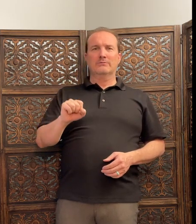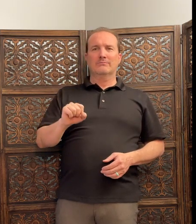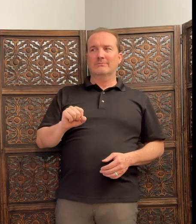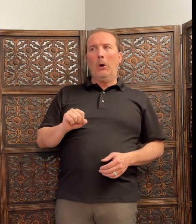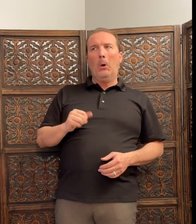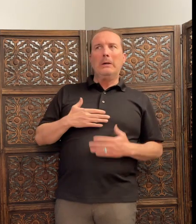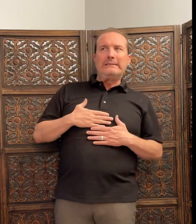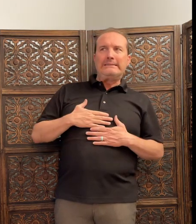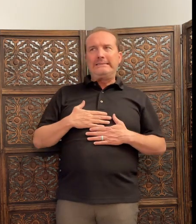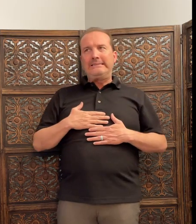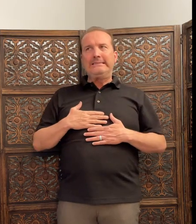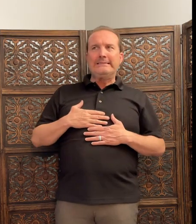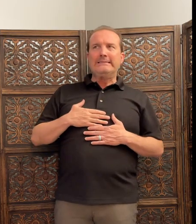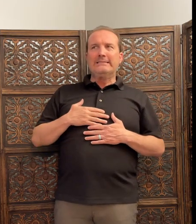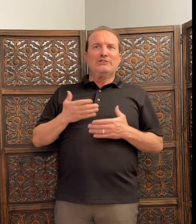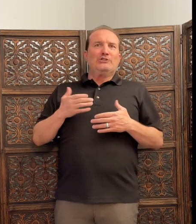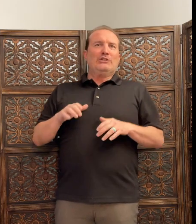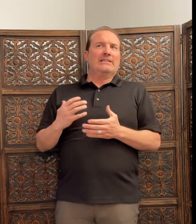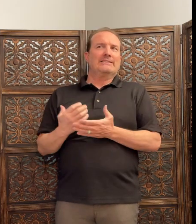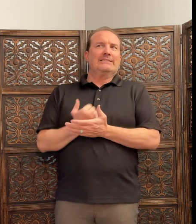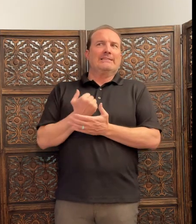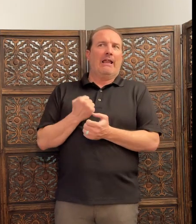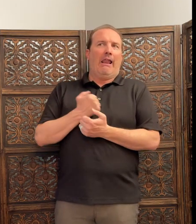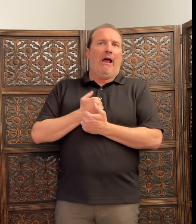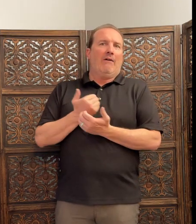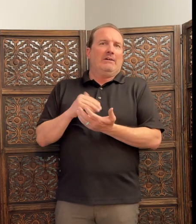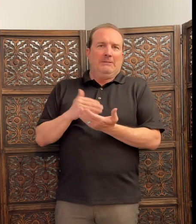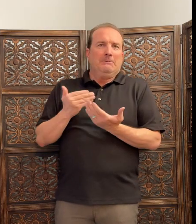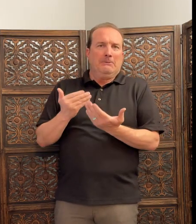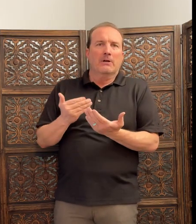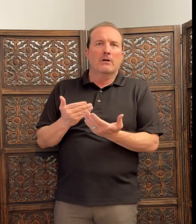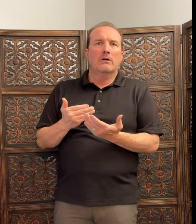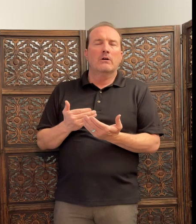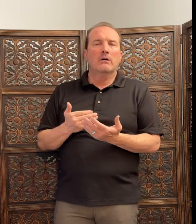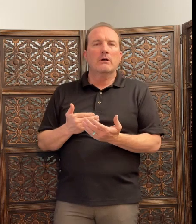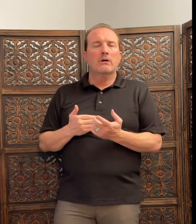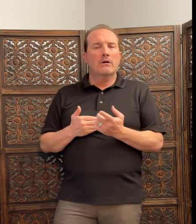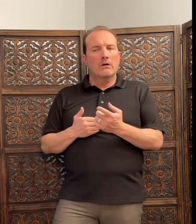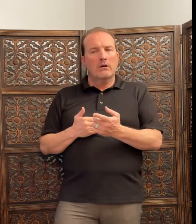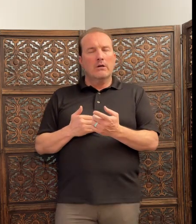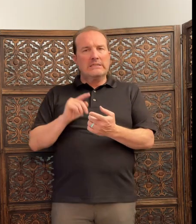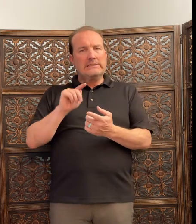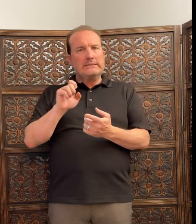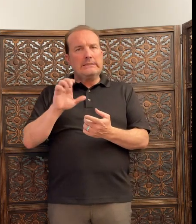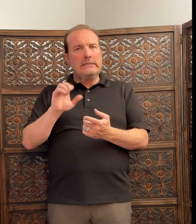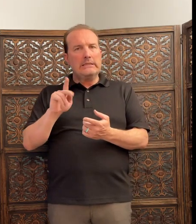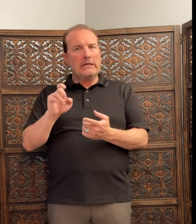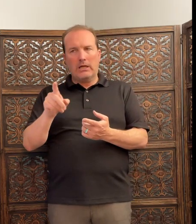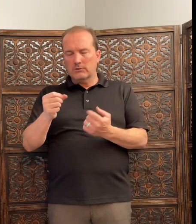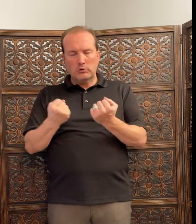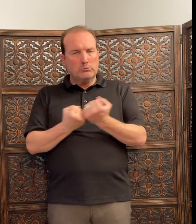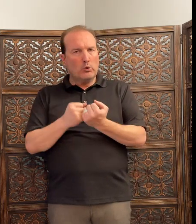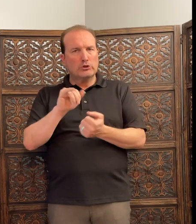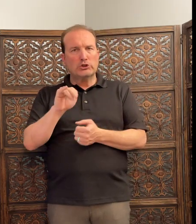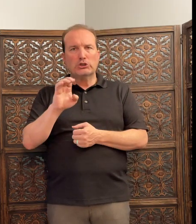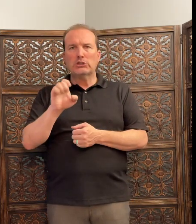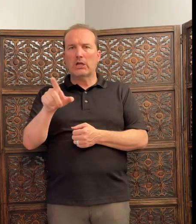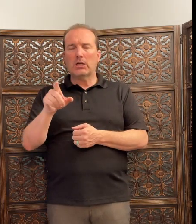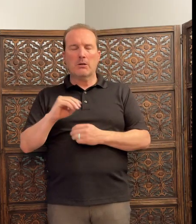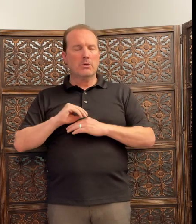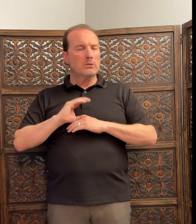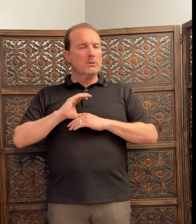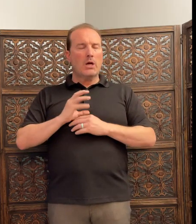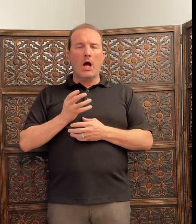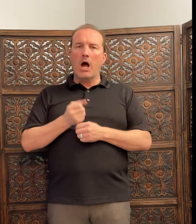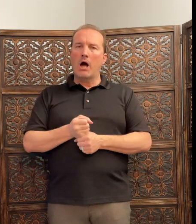again. Tea Cake is everything that Joe Clark was not. He supports Janie in ways that help her come out of her shell.